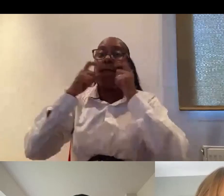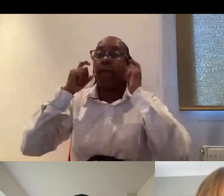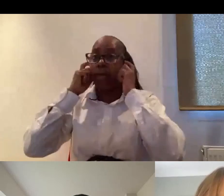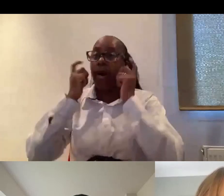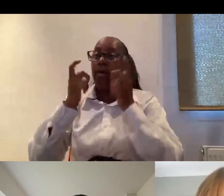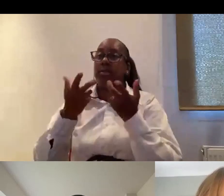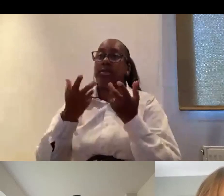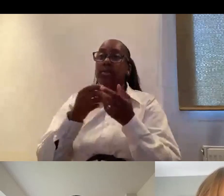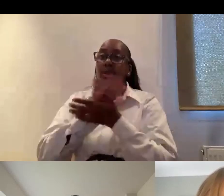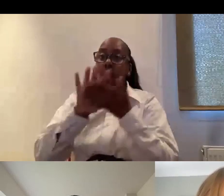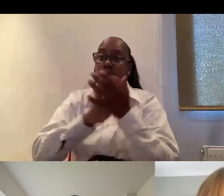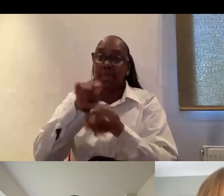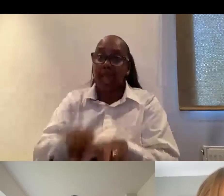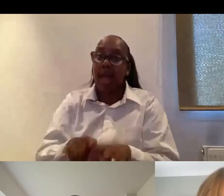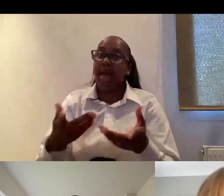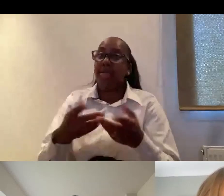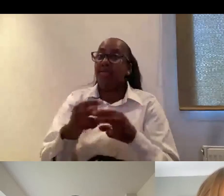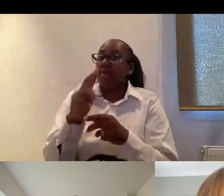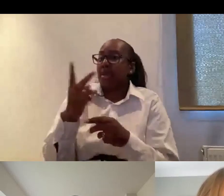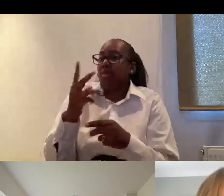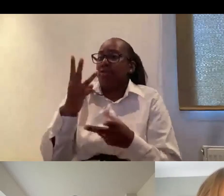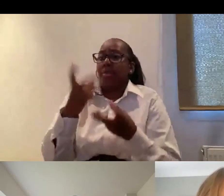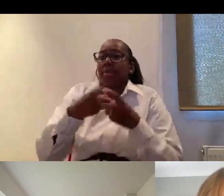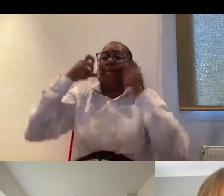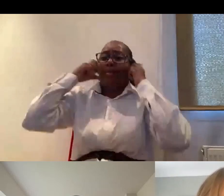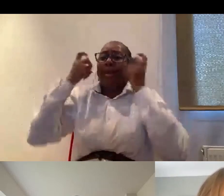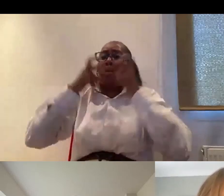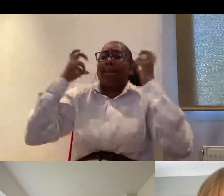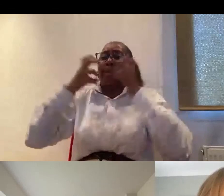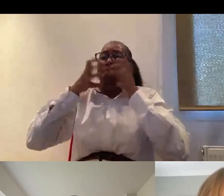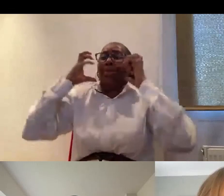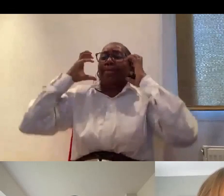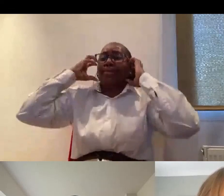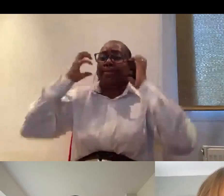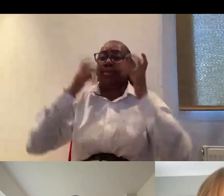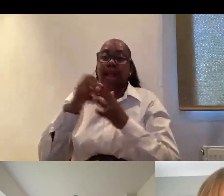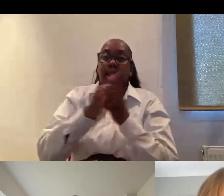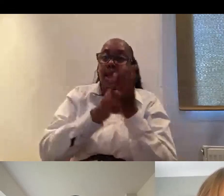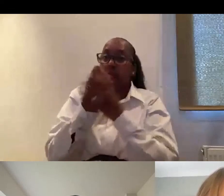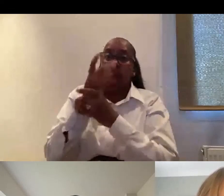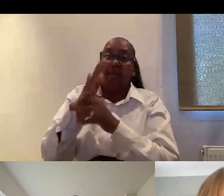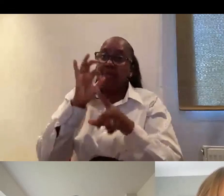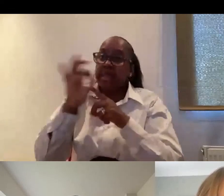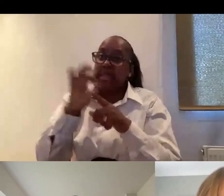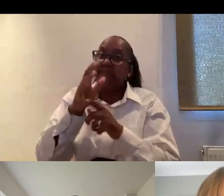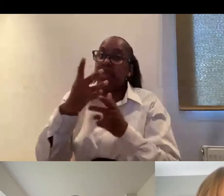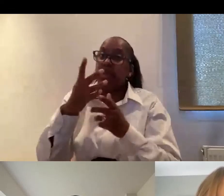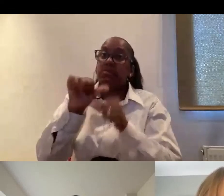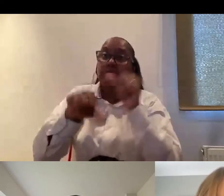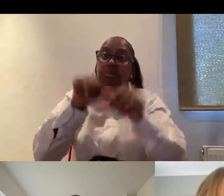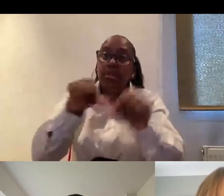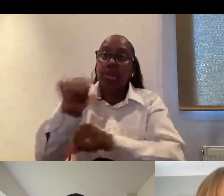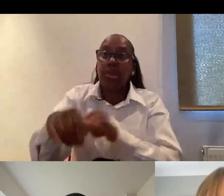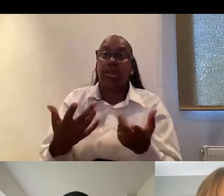So double mask, triple mask if you need to. Wear those gloves when you're doing specific procedures,